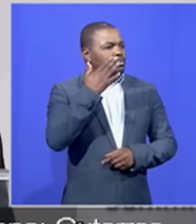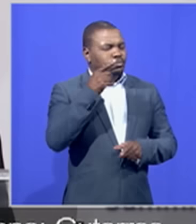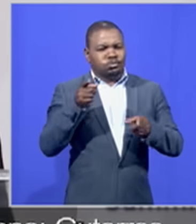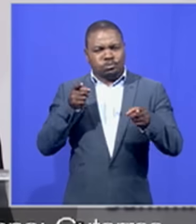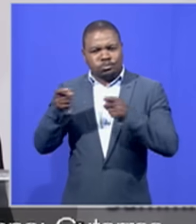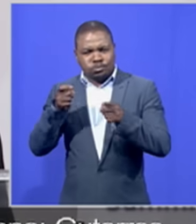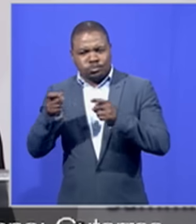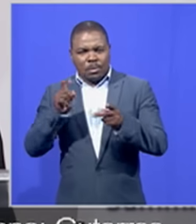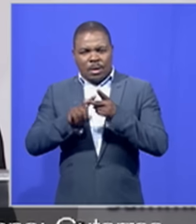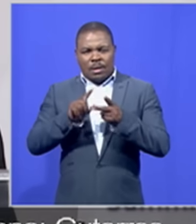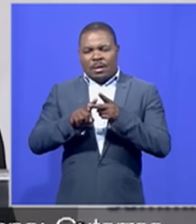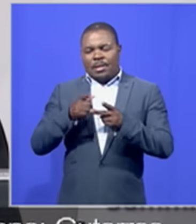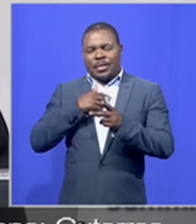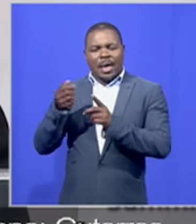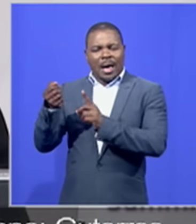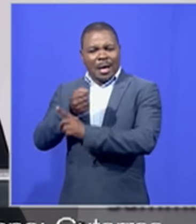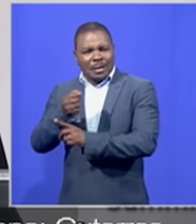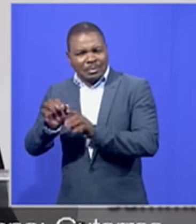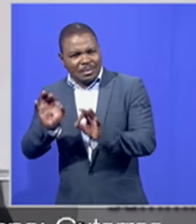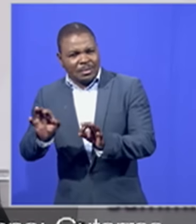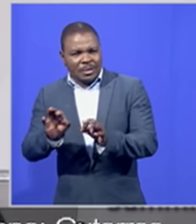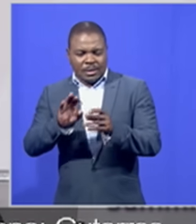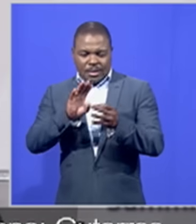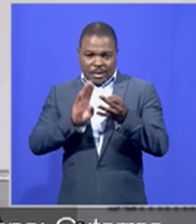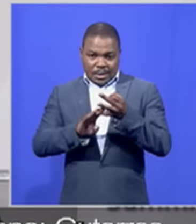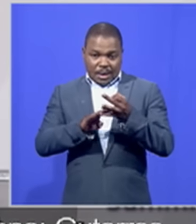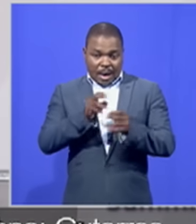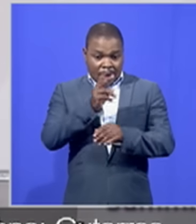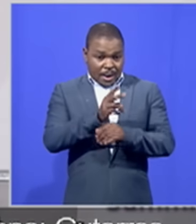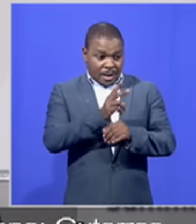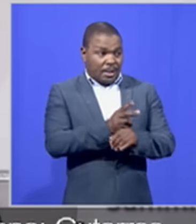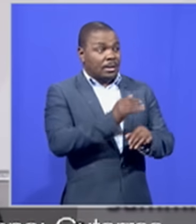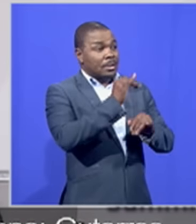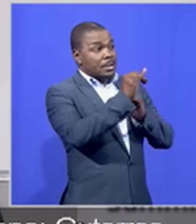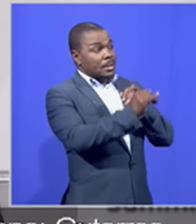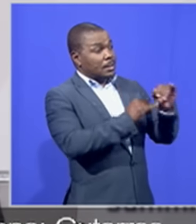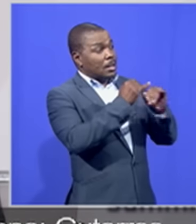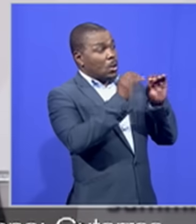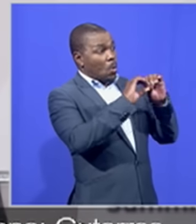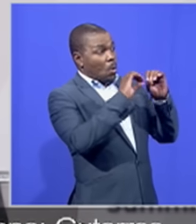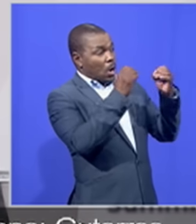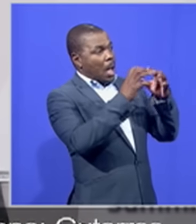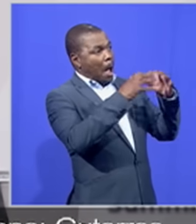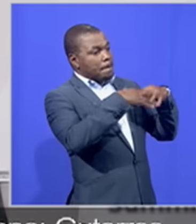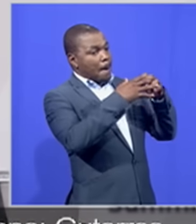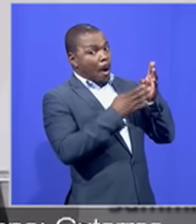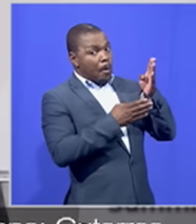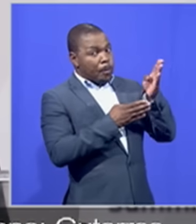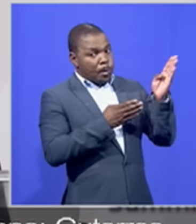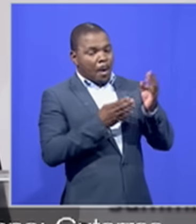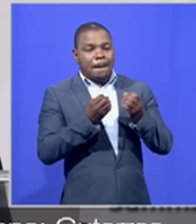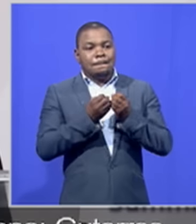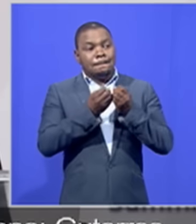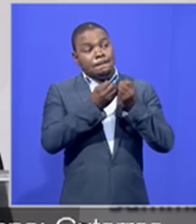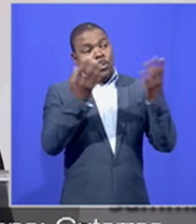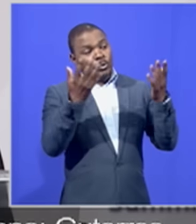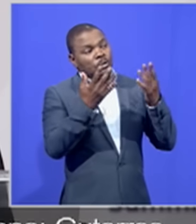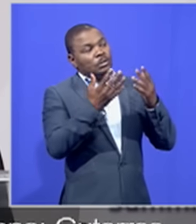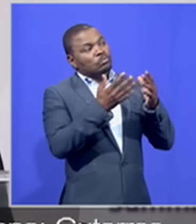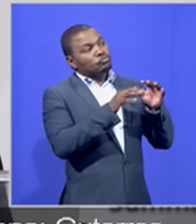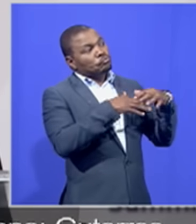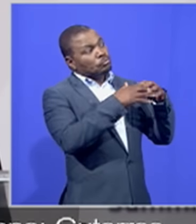and plunder, and then again, when international institutions were created, when most countries,